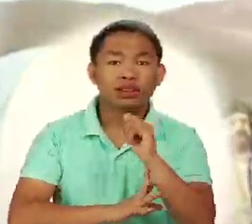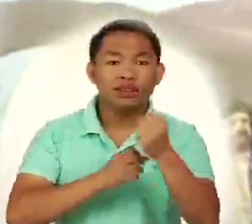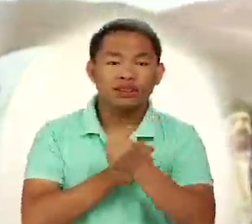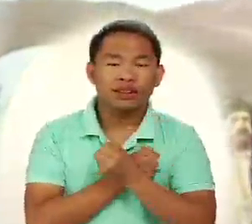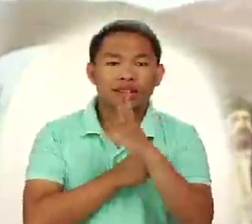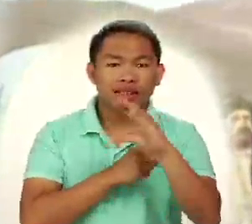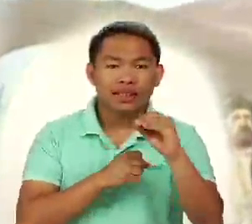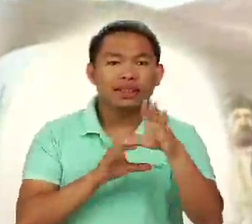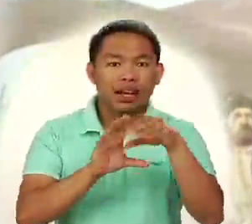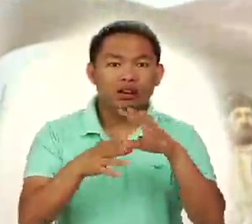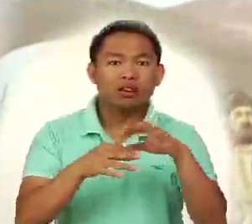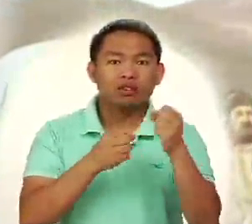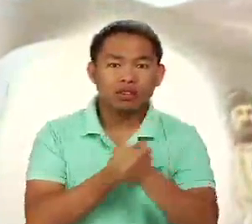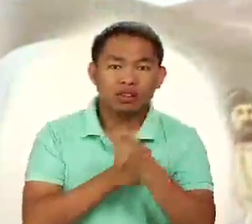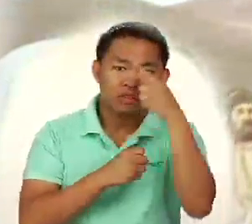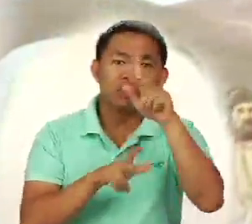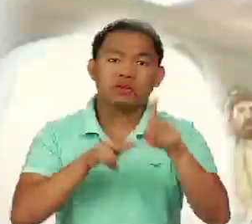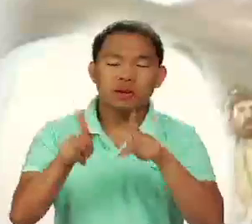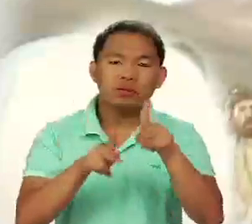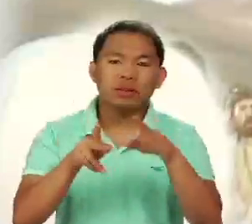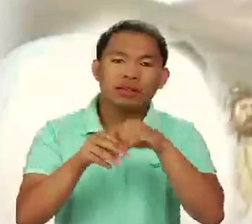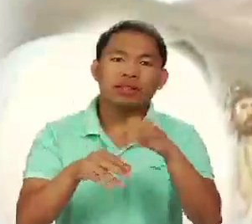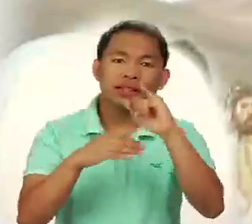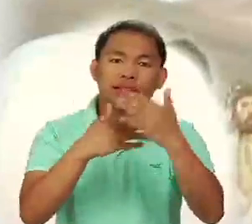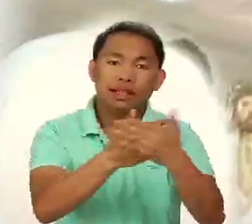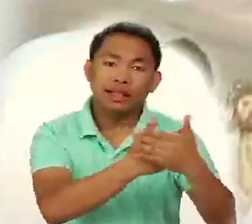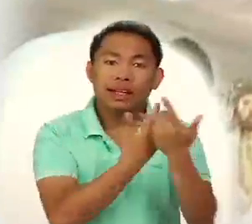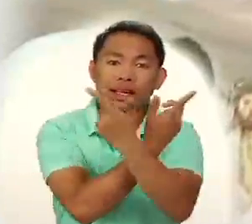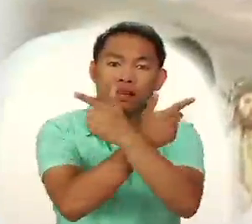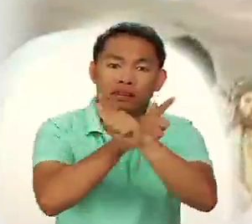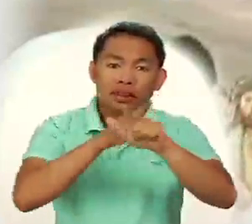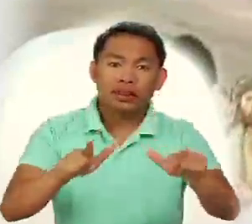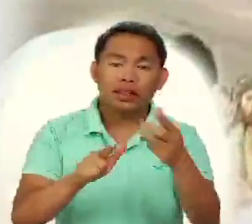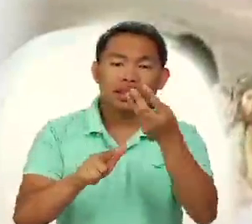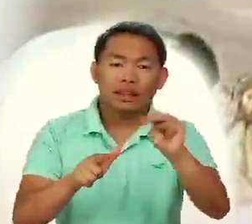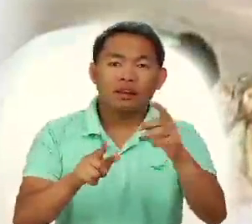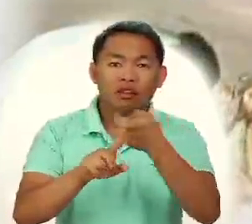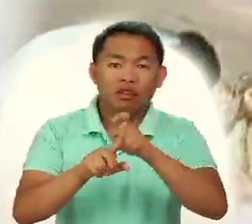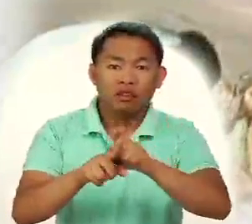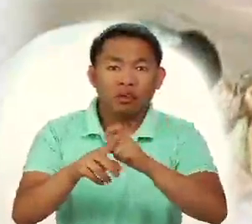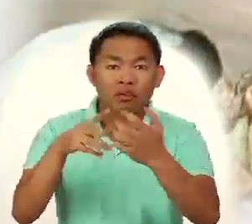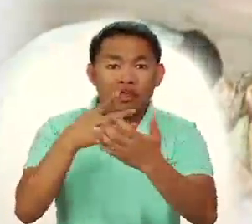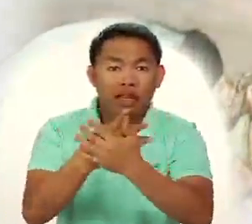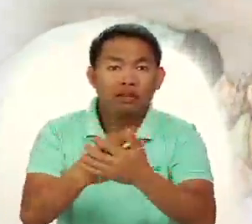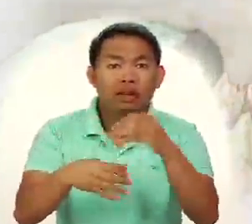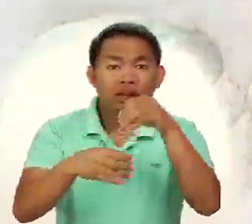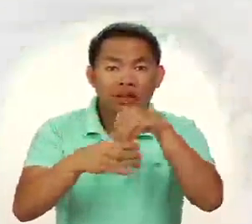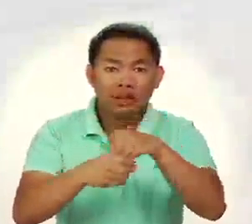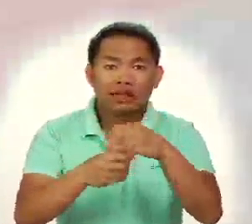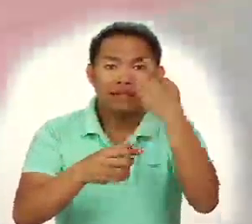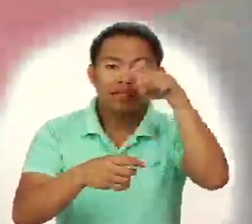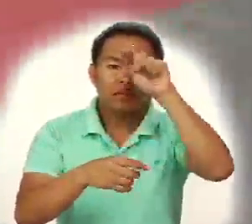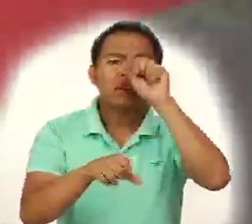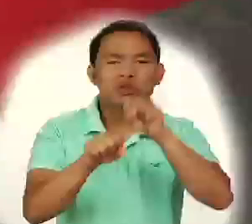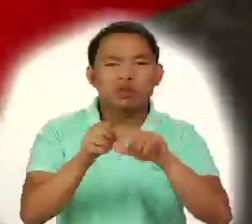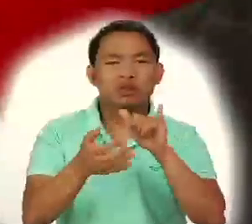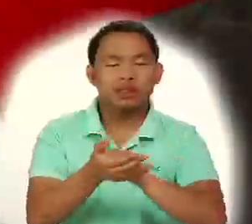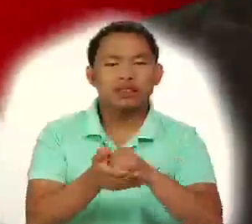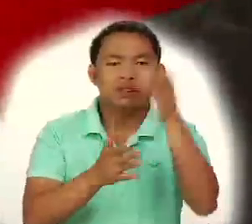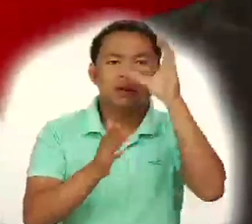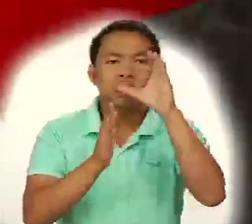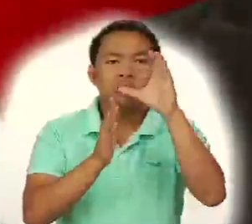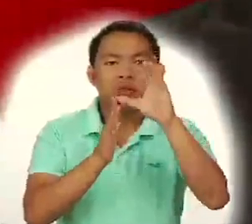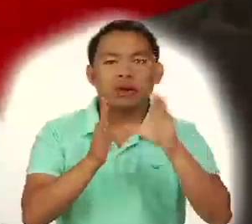love, and out of love for His people, Israel liberated them from the slavery in Egypt. So